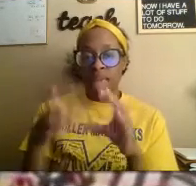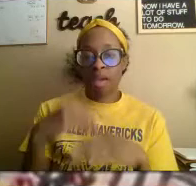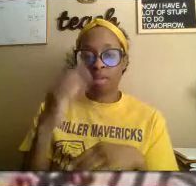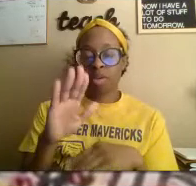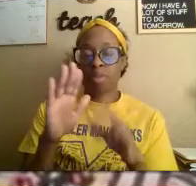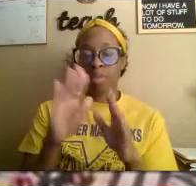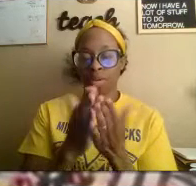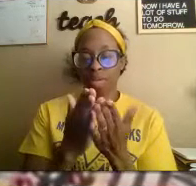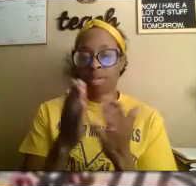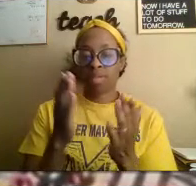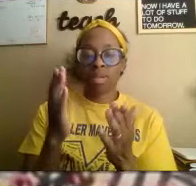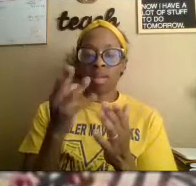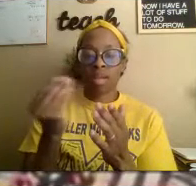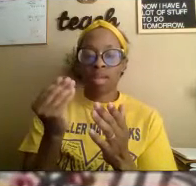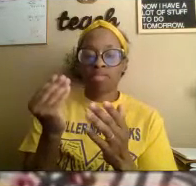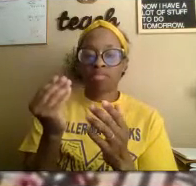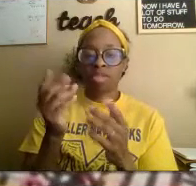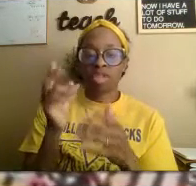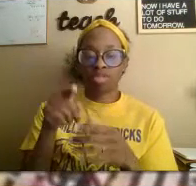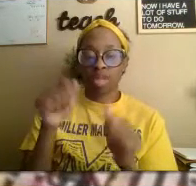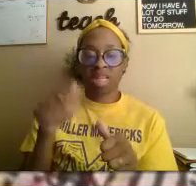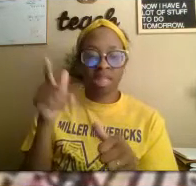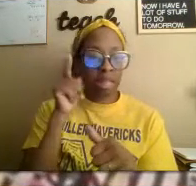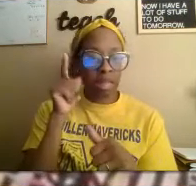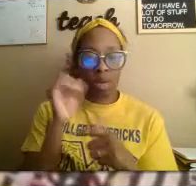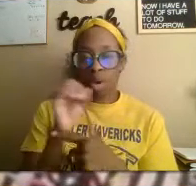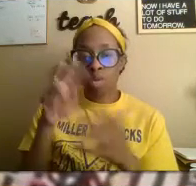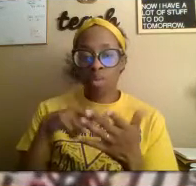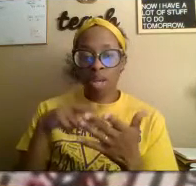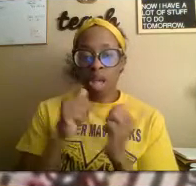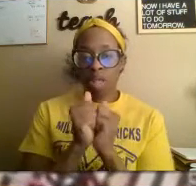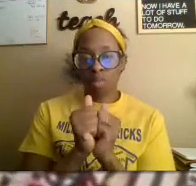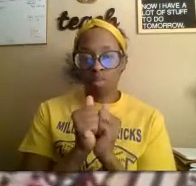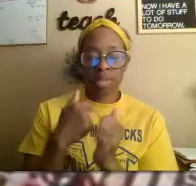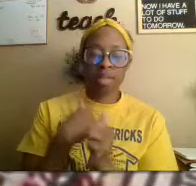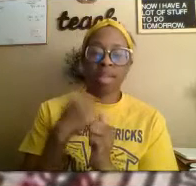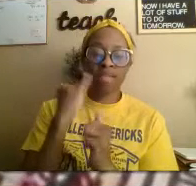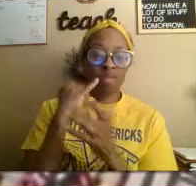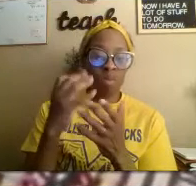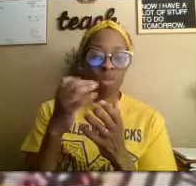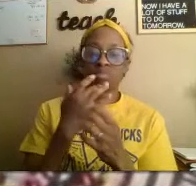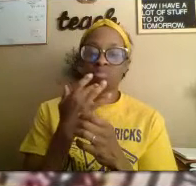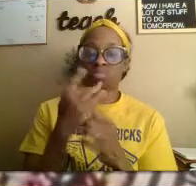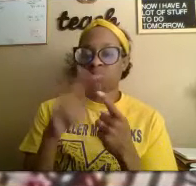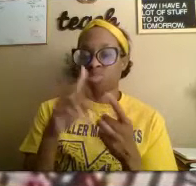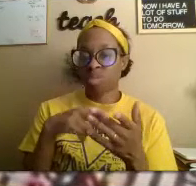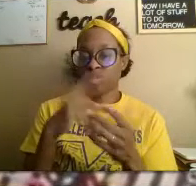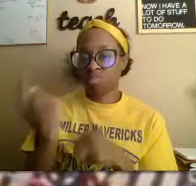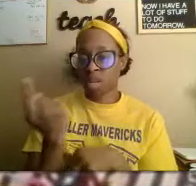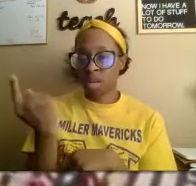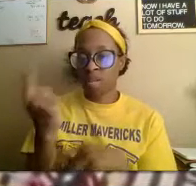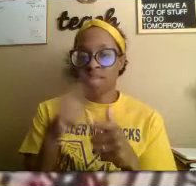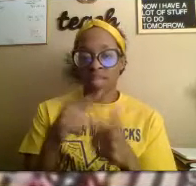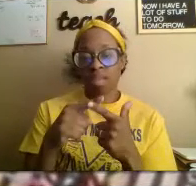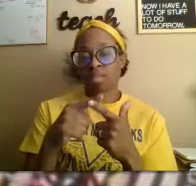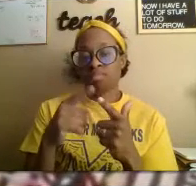out, and that way you can read along with me. If you would rather read by yourself, that's okay. Just remember that